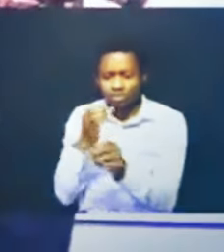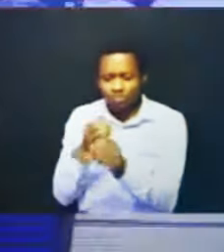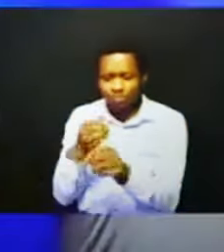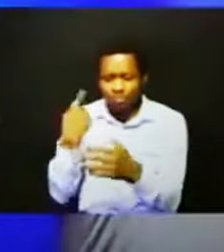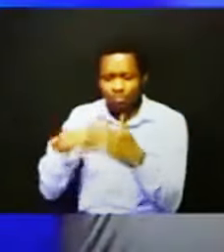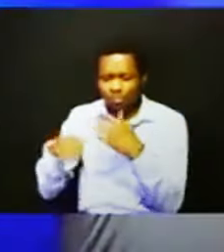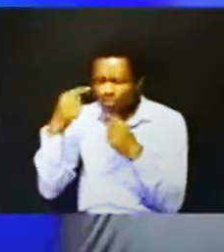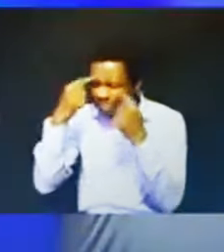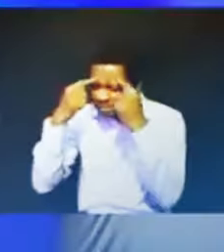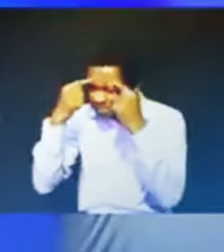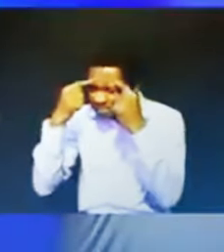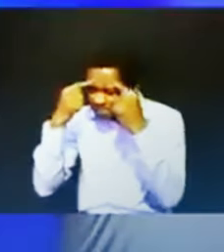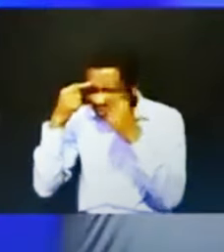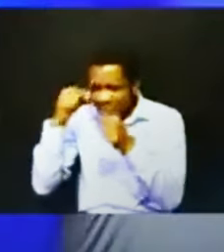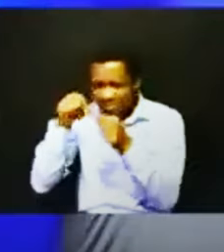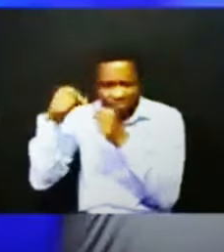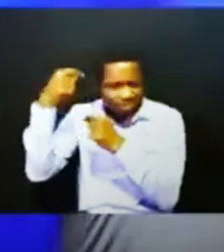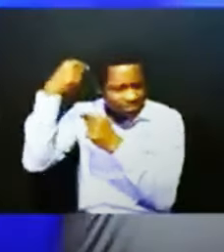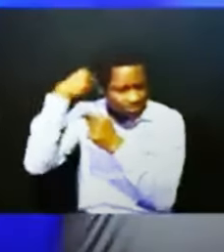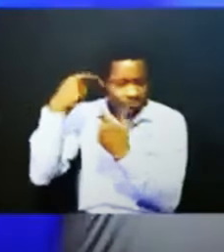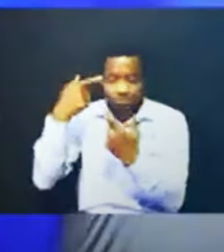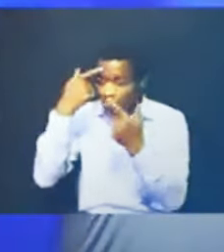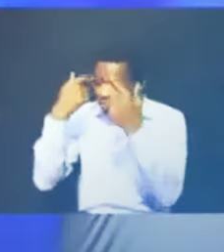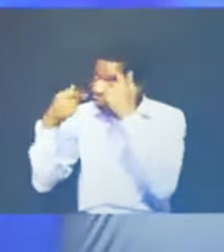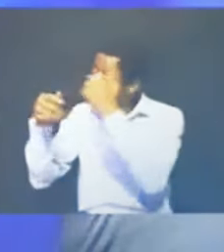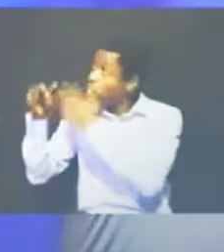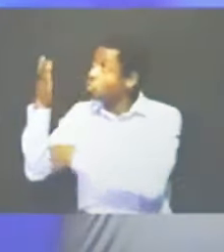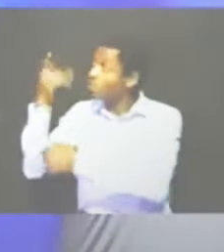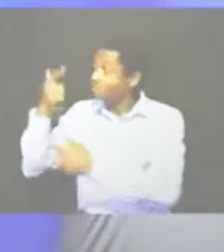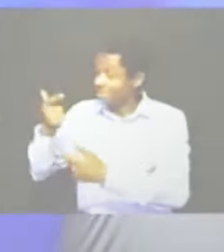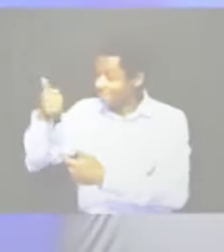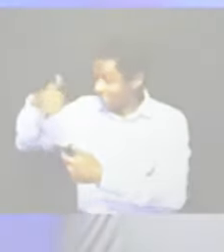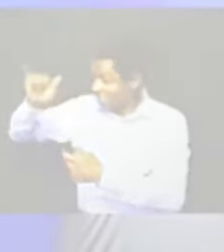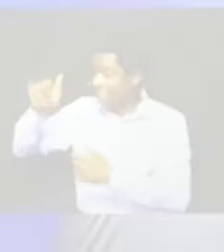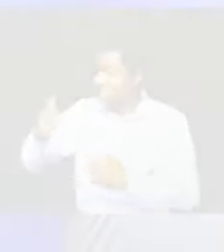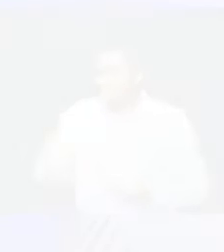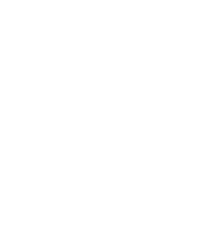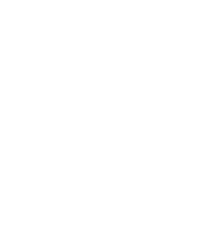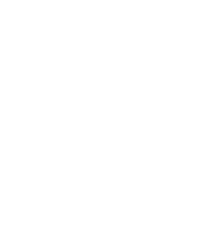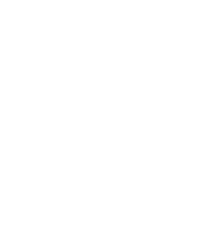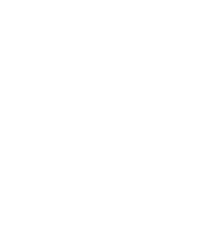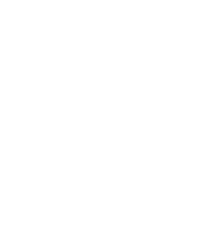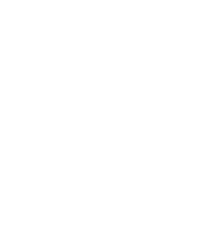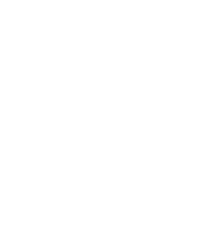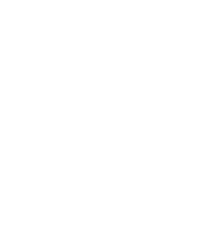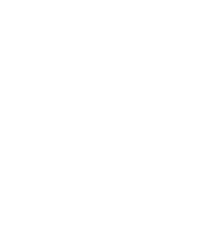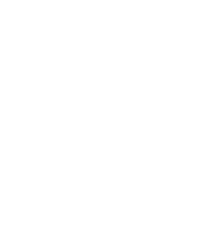about. Our God is still alive.